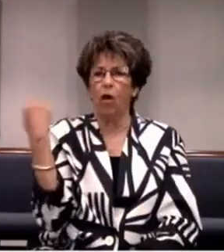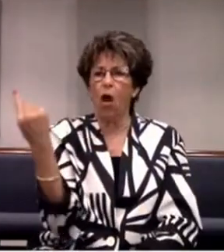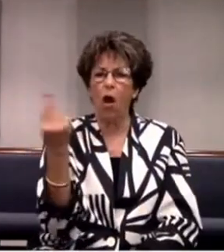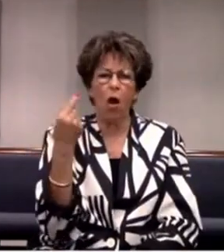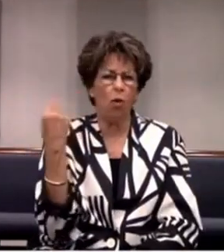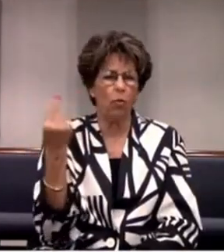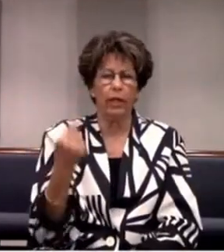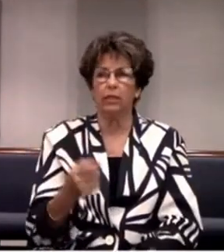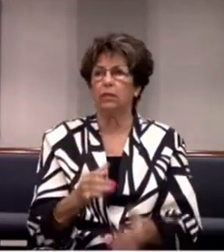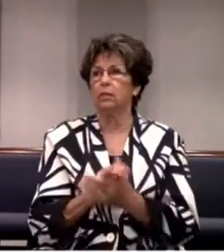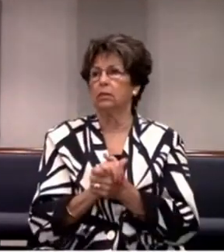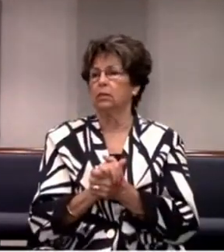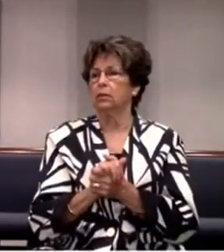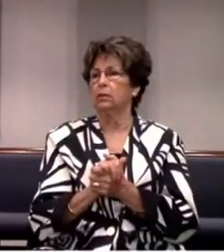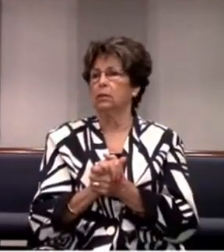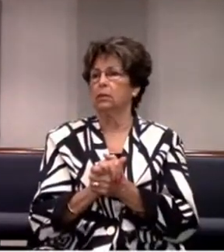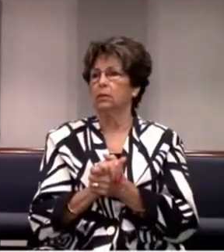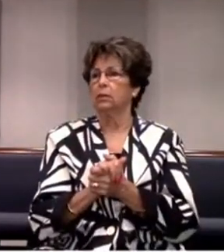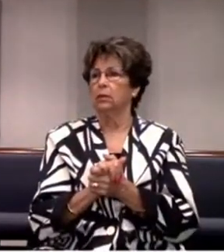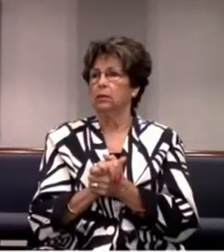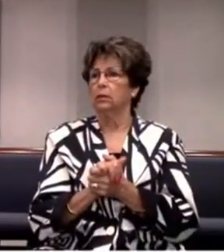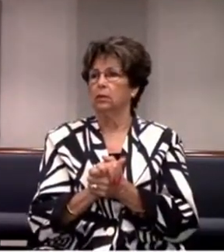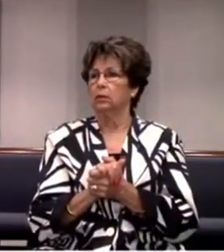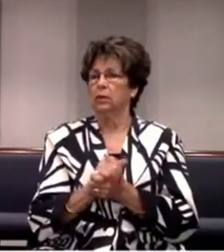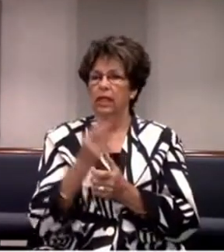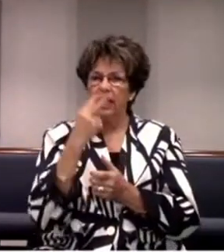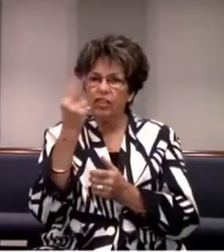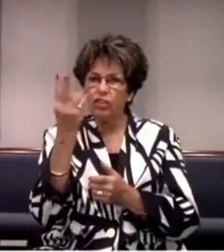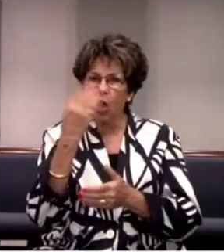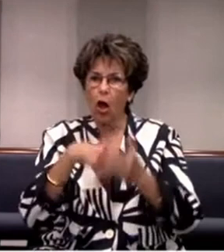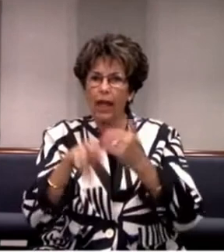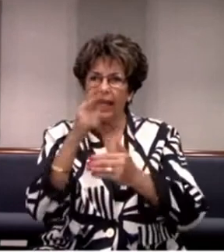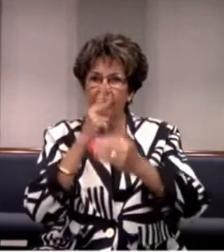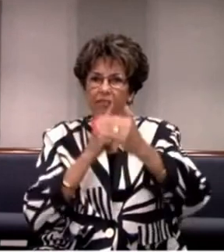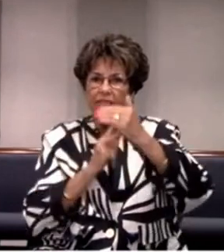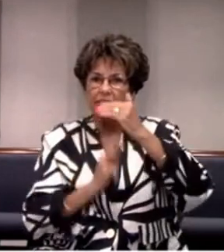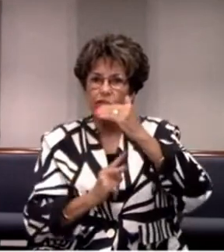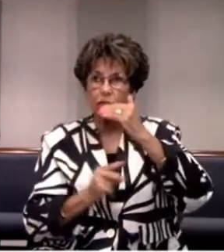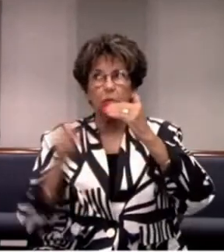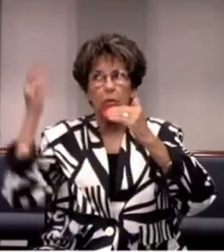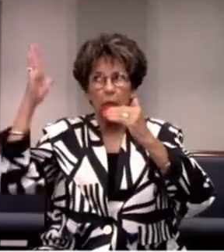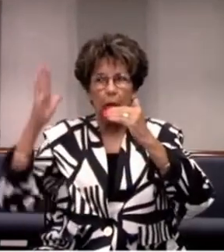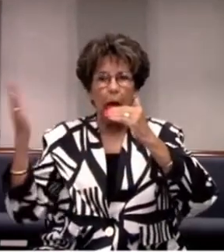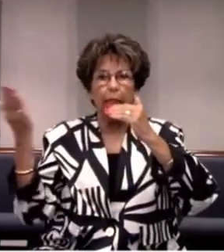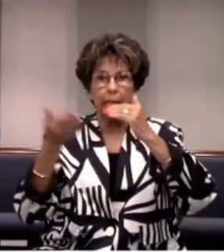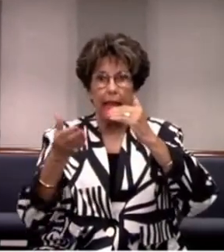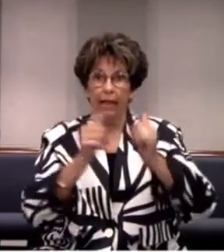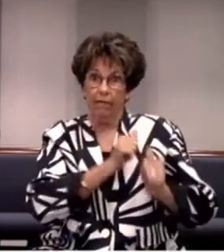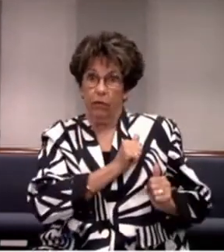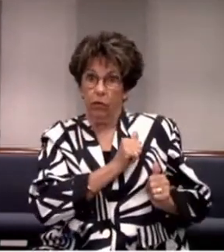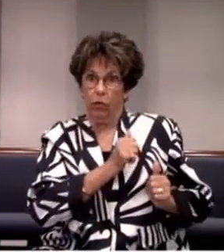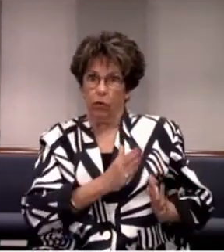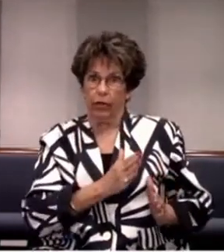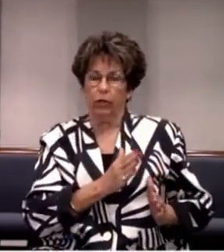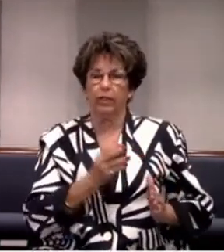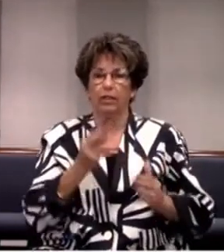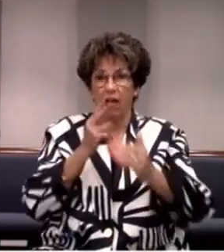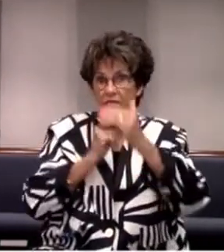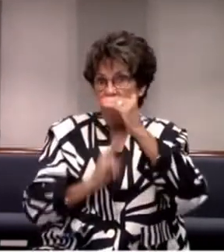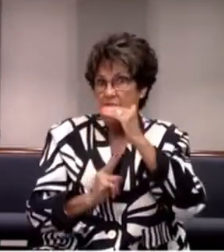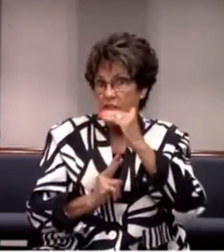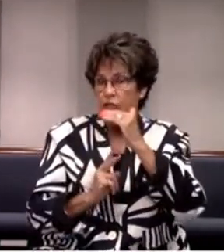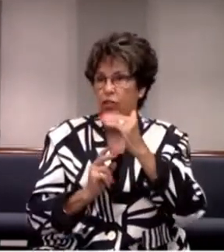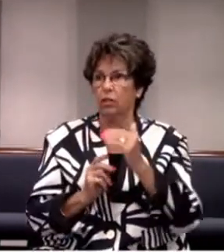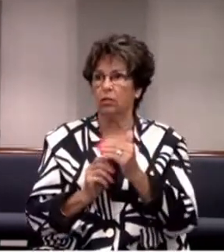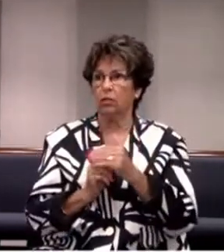prayer. He saw in a vision, so God gave him a vision, evidently about the ninth hour